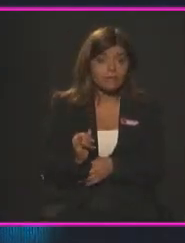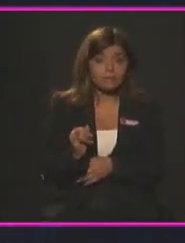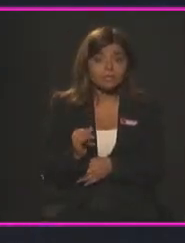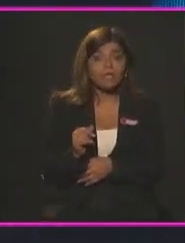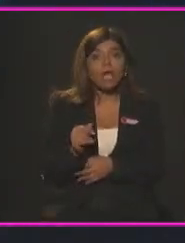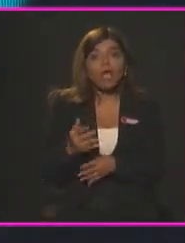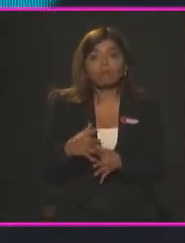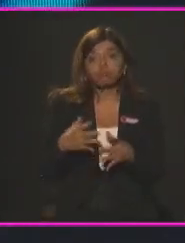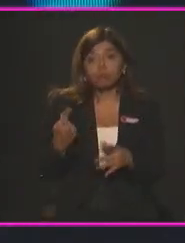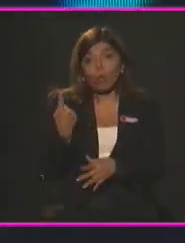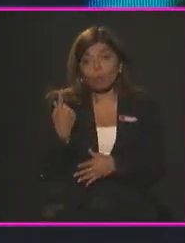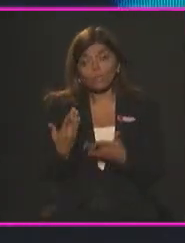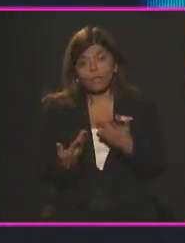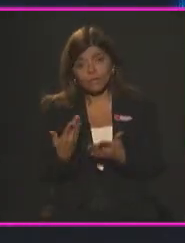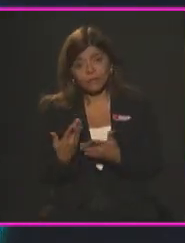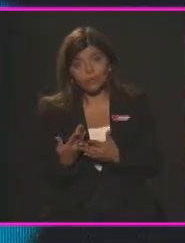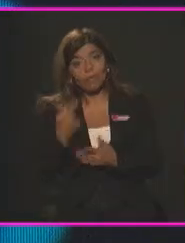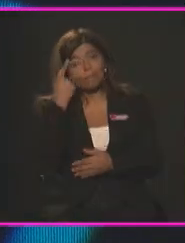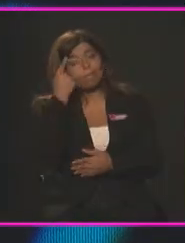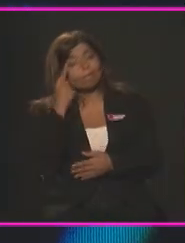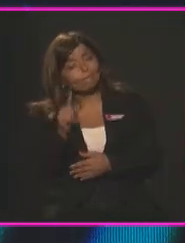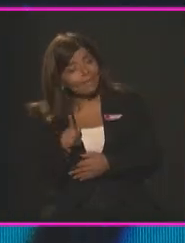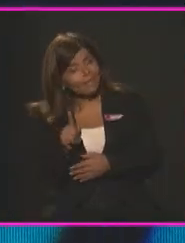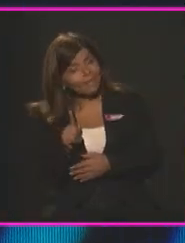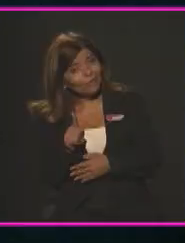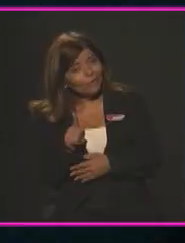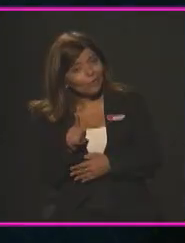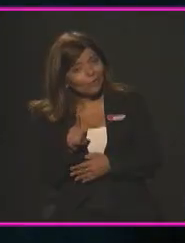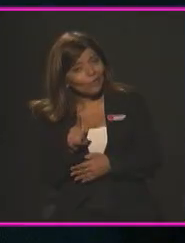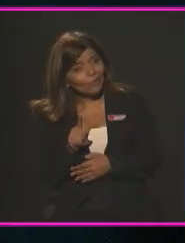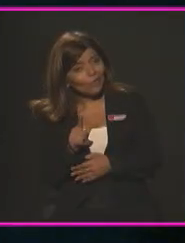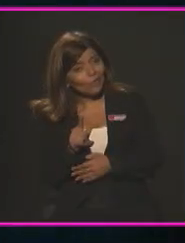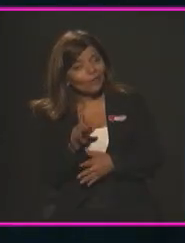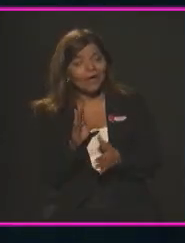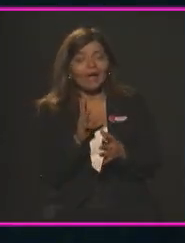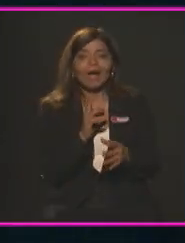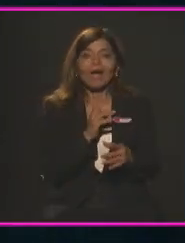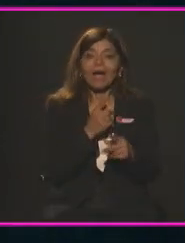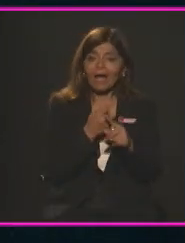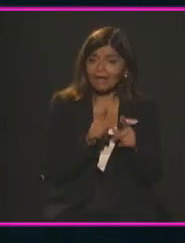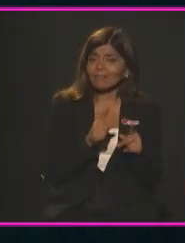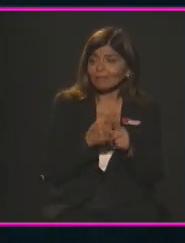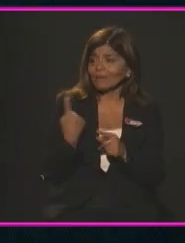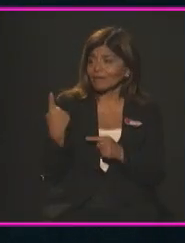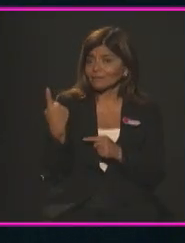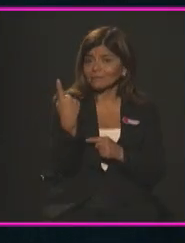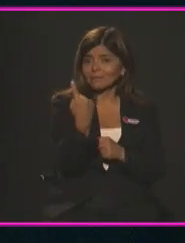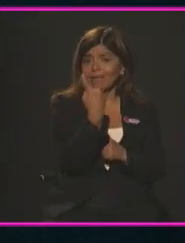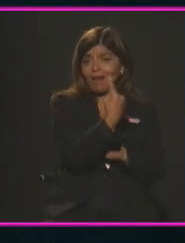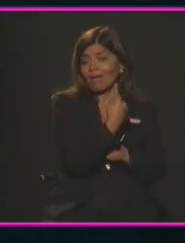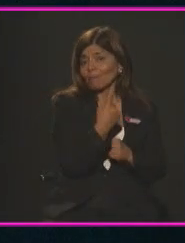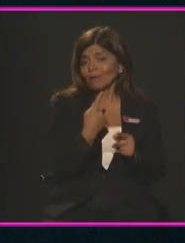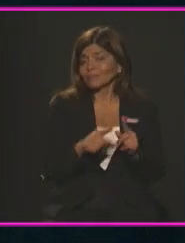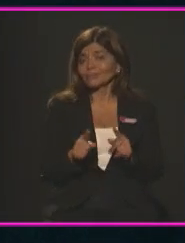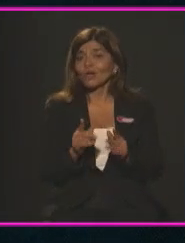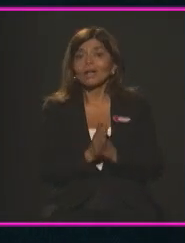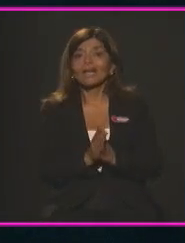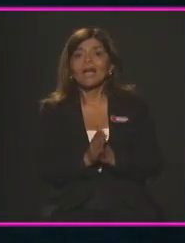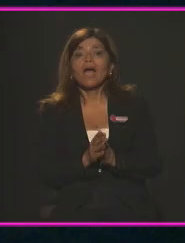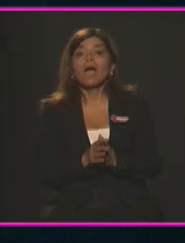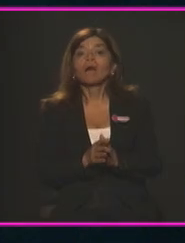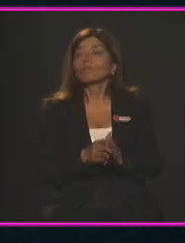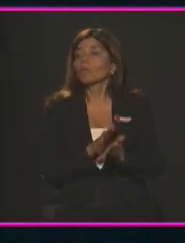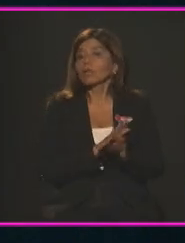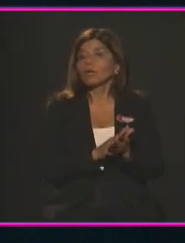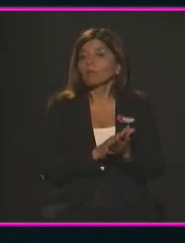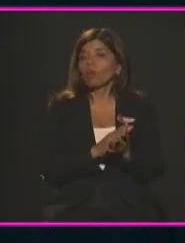is masking is individual difference. So some people make that change and they lose 20 kilos, whereas others make the change and they